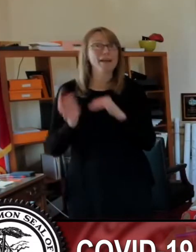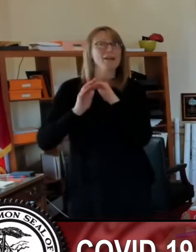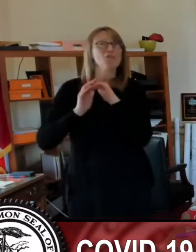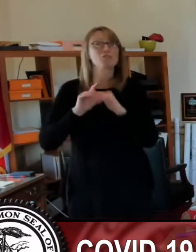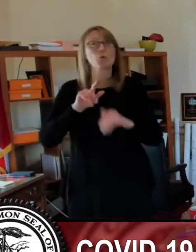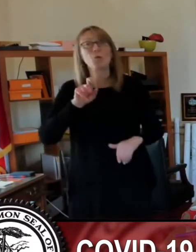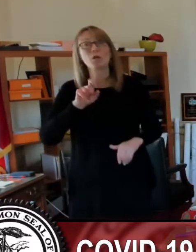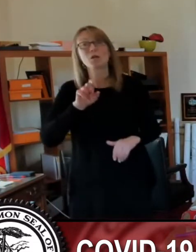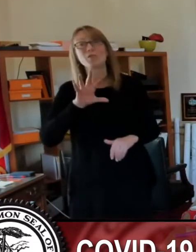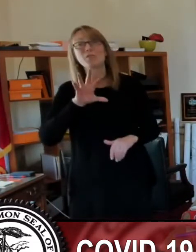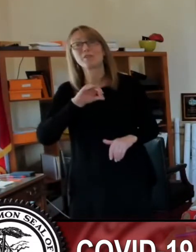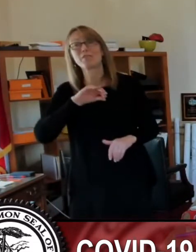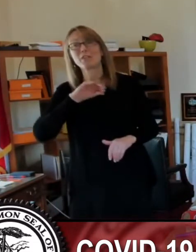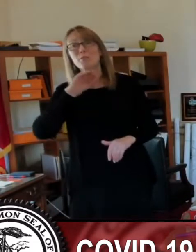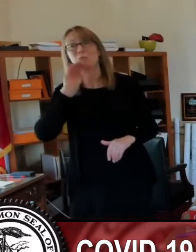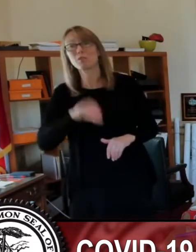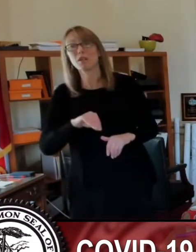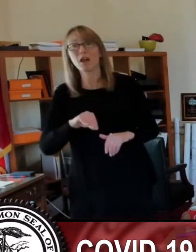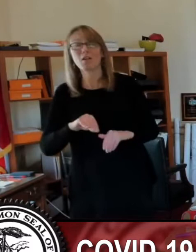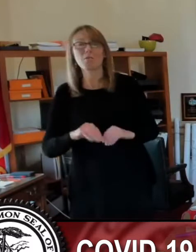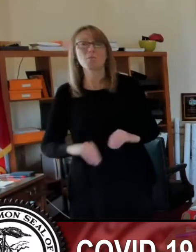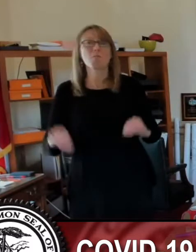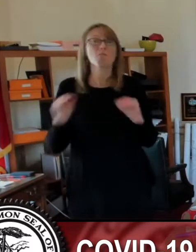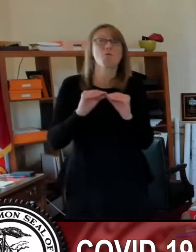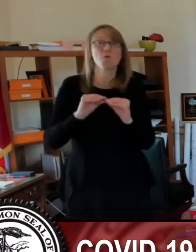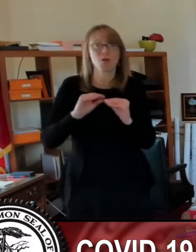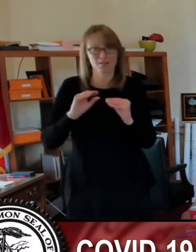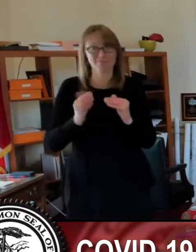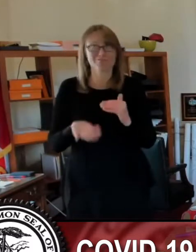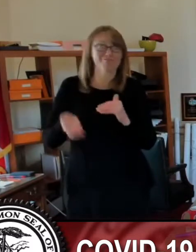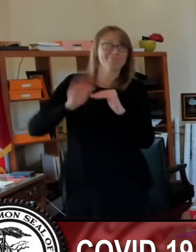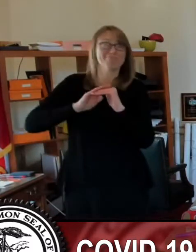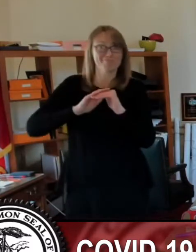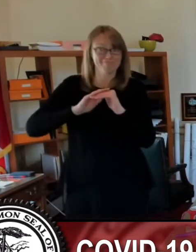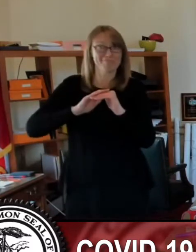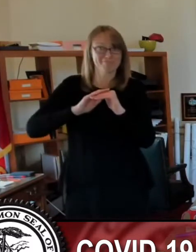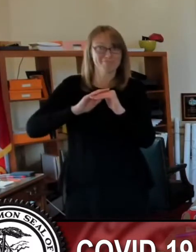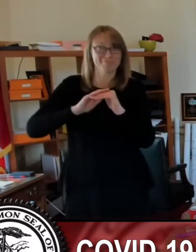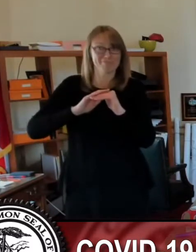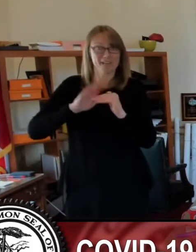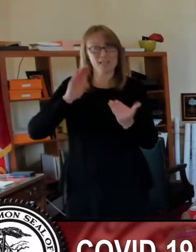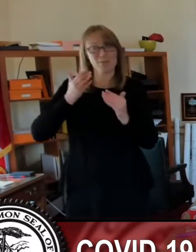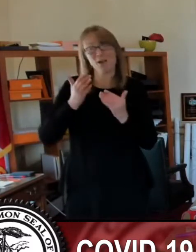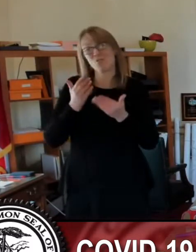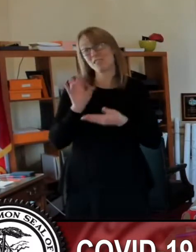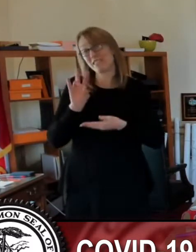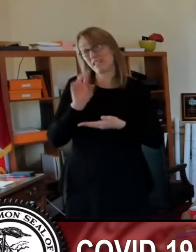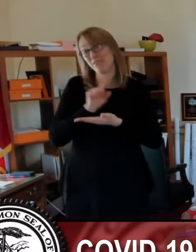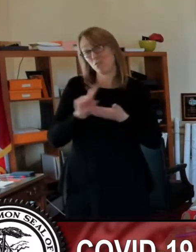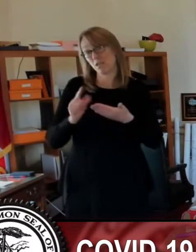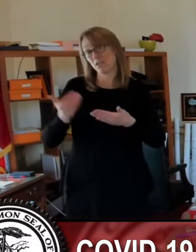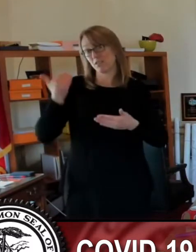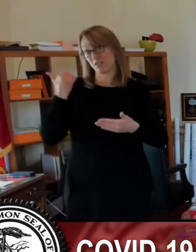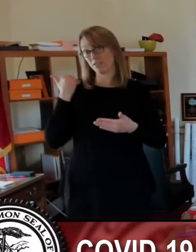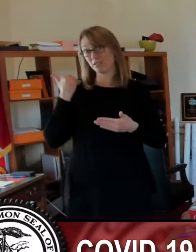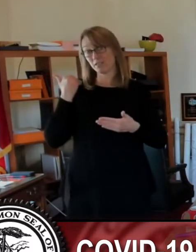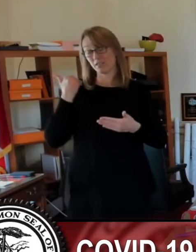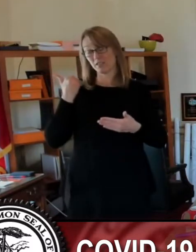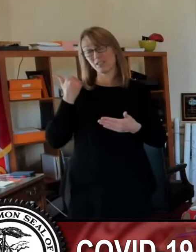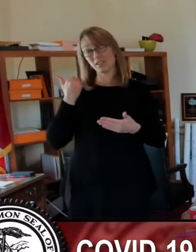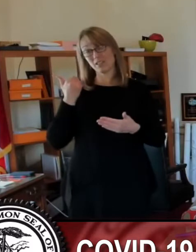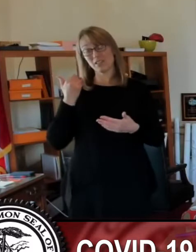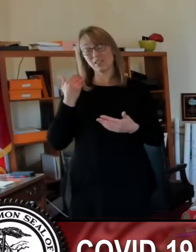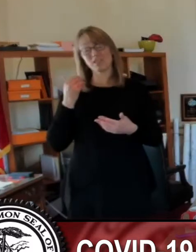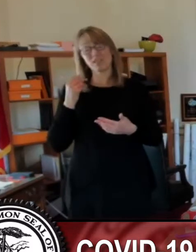are 150% more than they were just 7 weeks ago. So you can see what the seriousness of